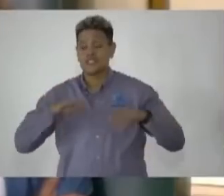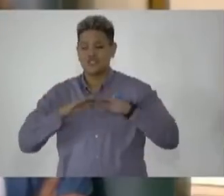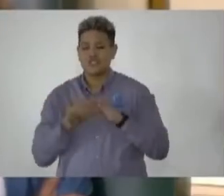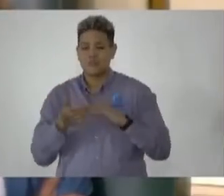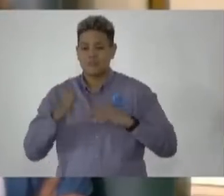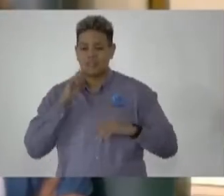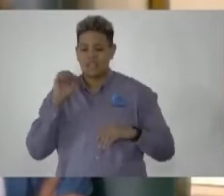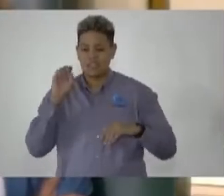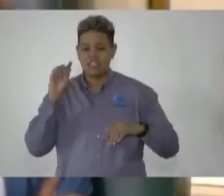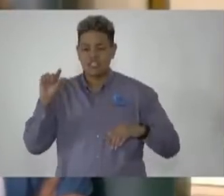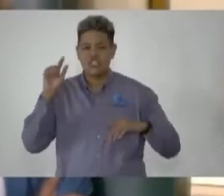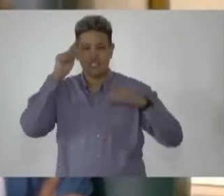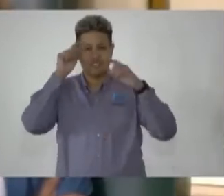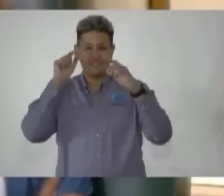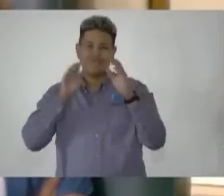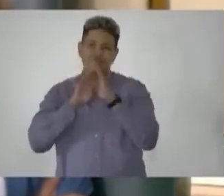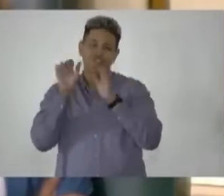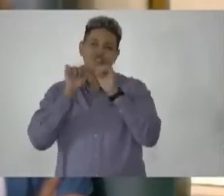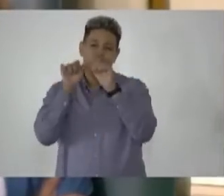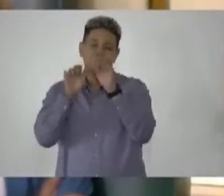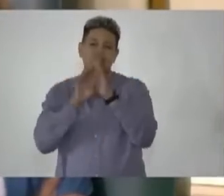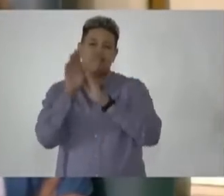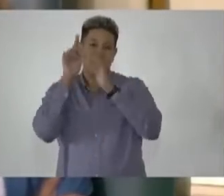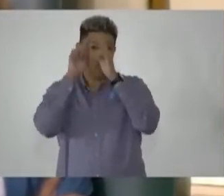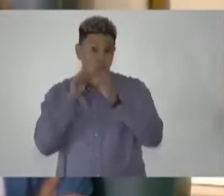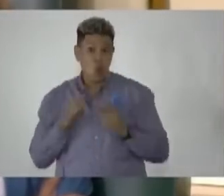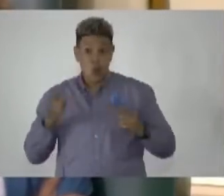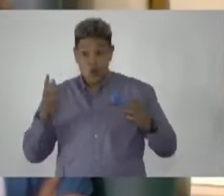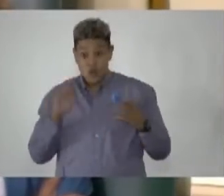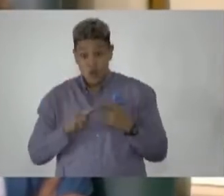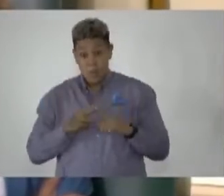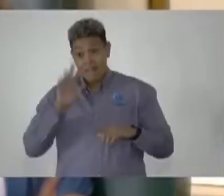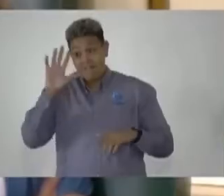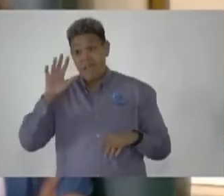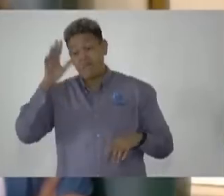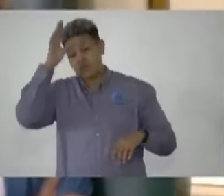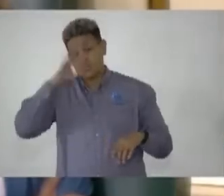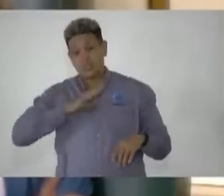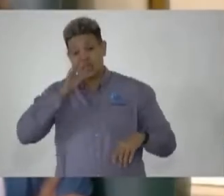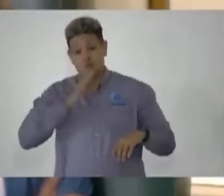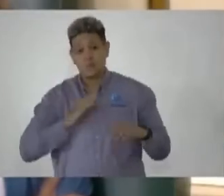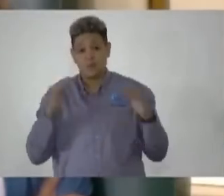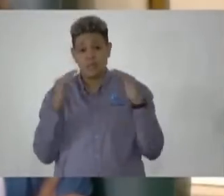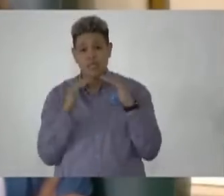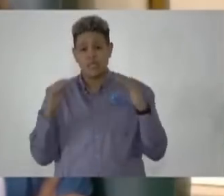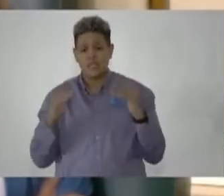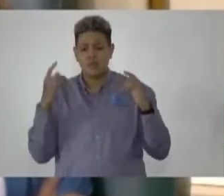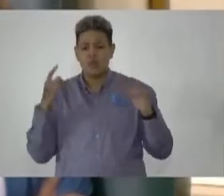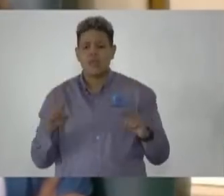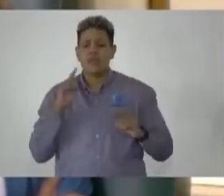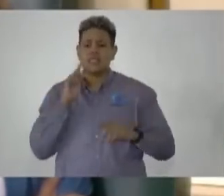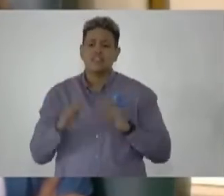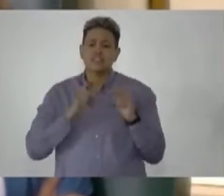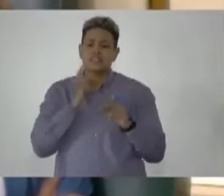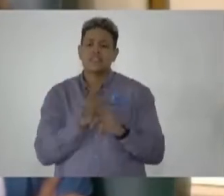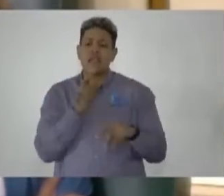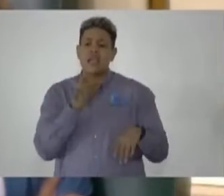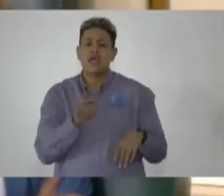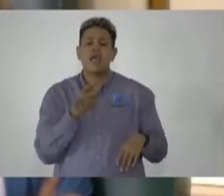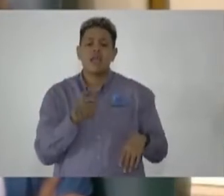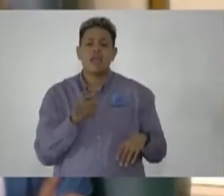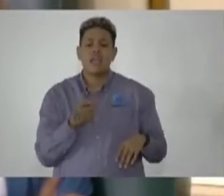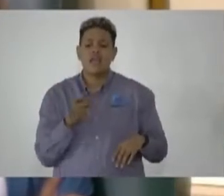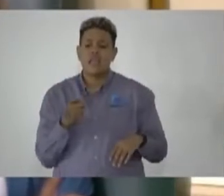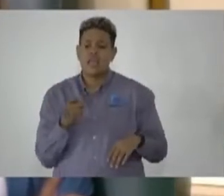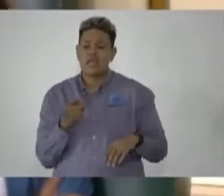the SDGs and note Sustainable Development Goal 5, which is gender equality, the type of